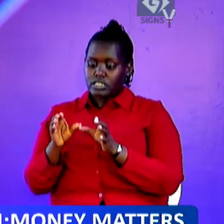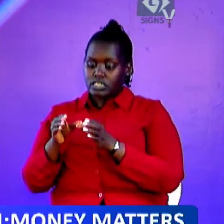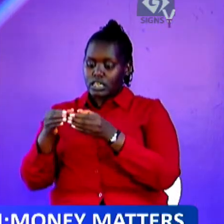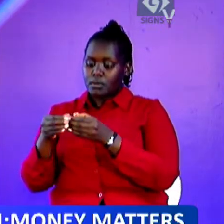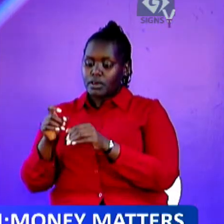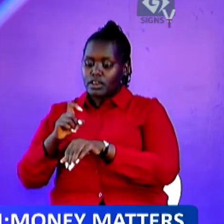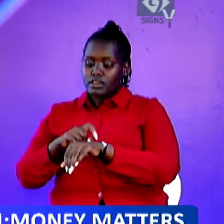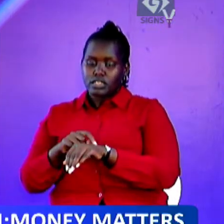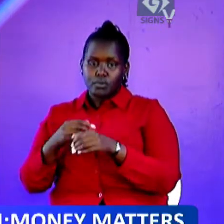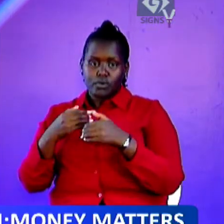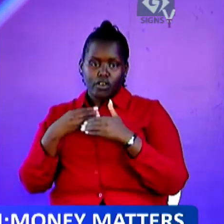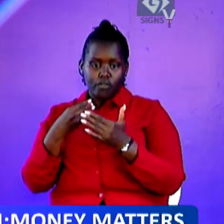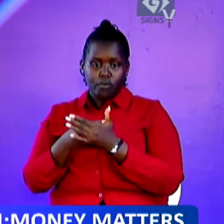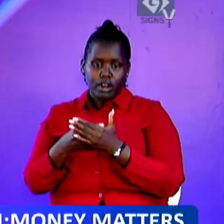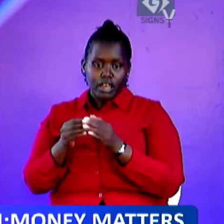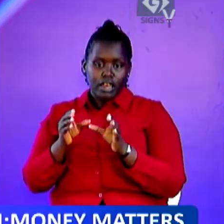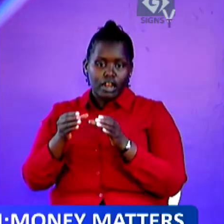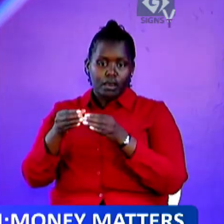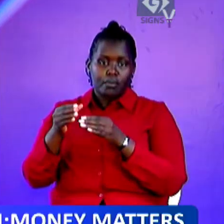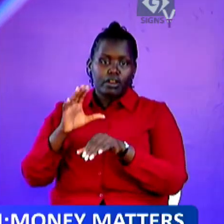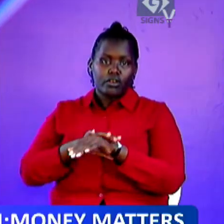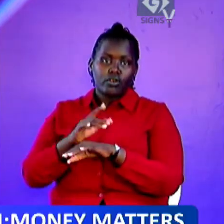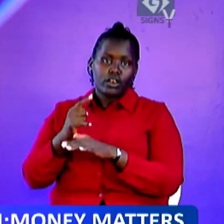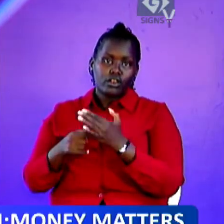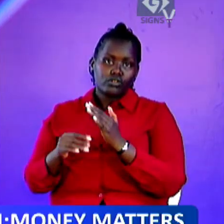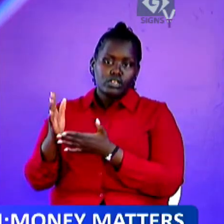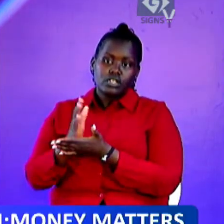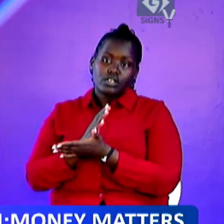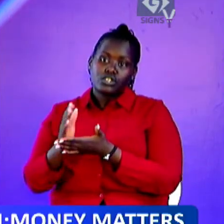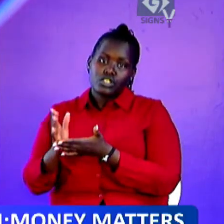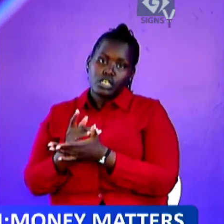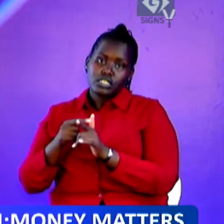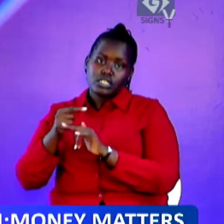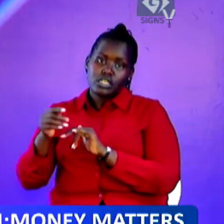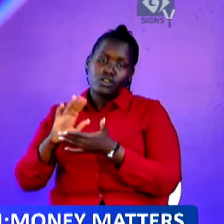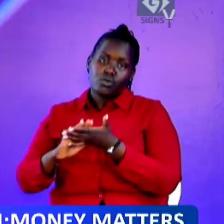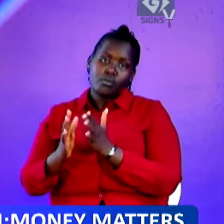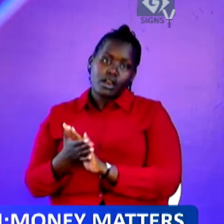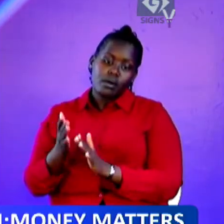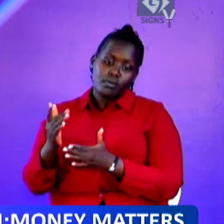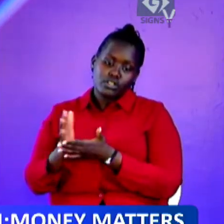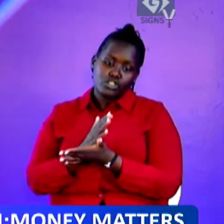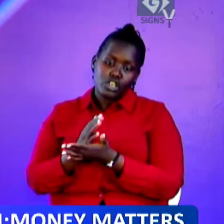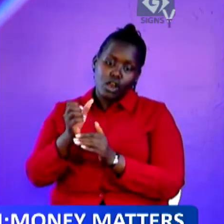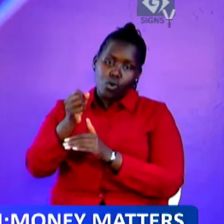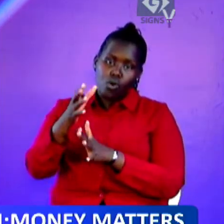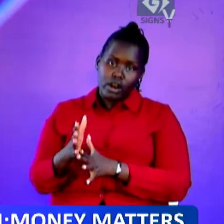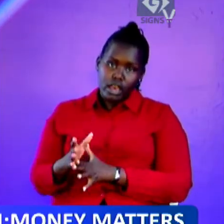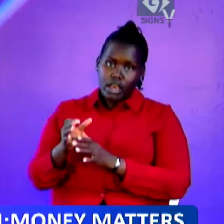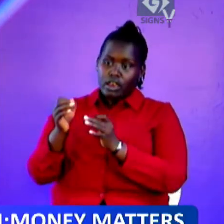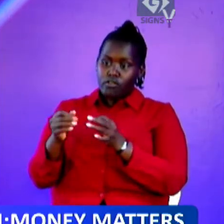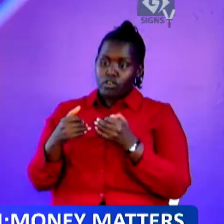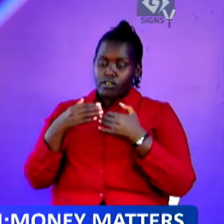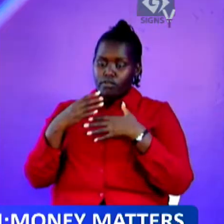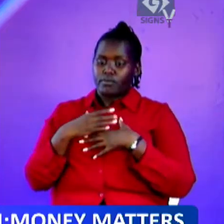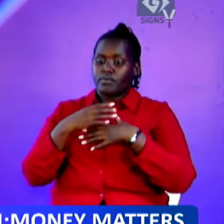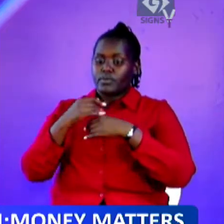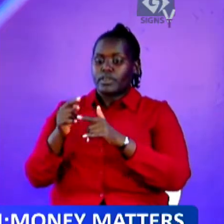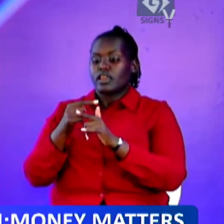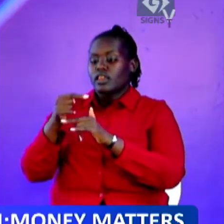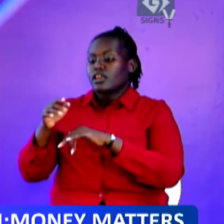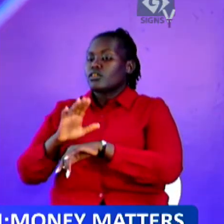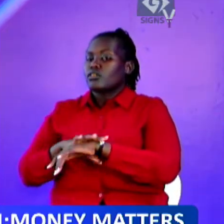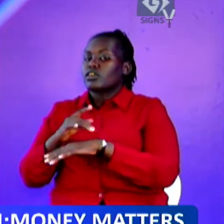put money into a company, what do you get in exchange? Shares, and you become a shareholder. Yeah. When you put money into these trusts, what do you get